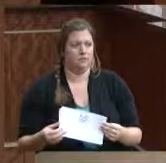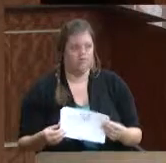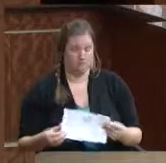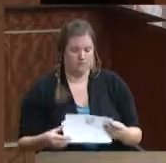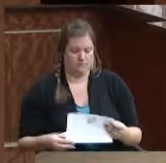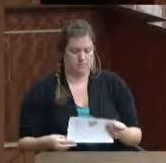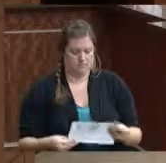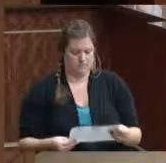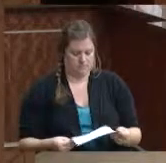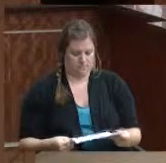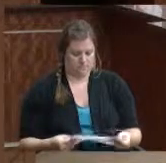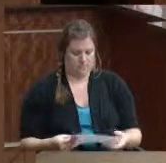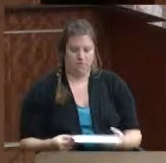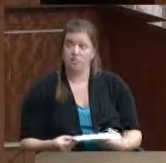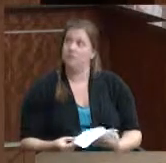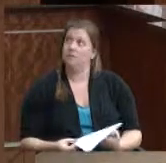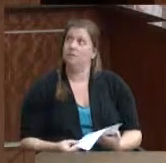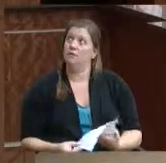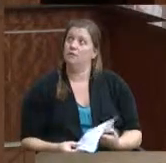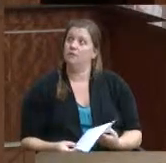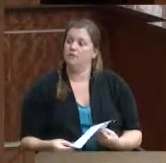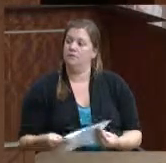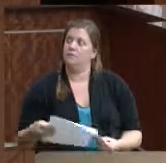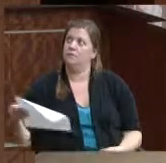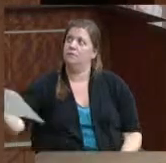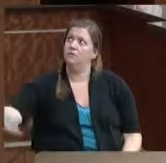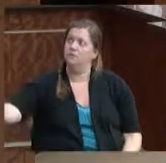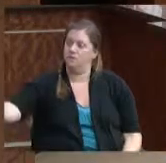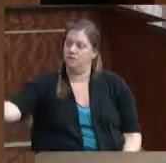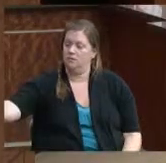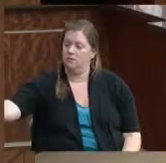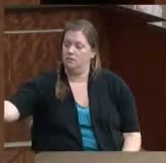Okay, if you come forward and give your name and address for the record.